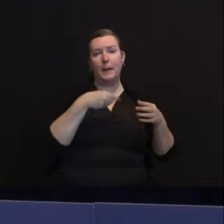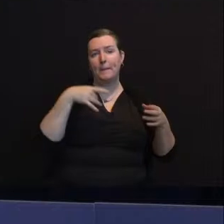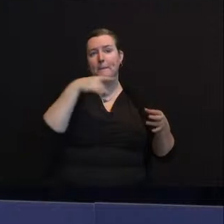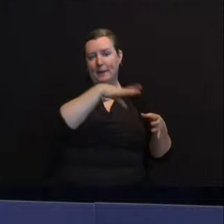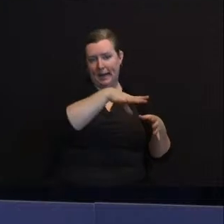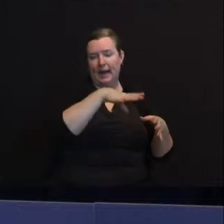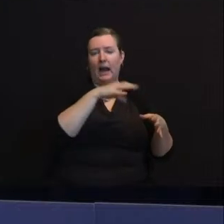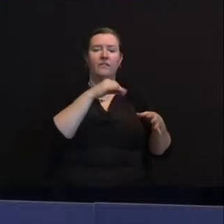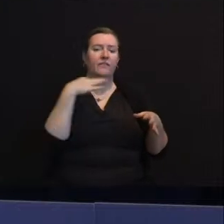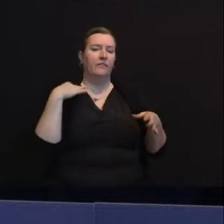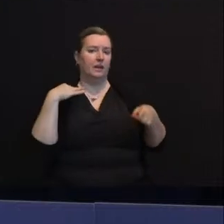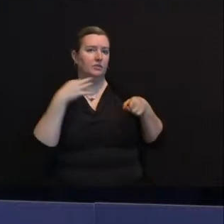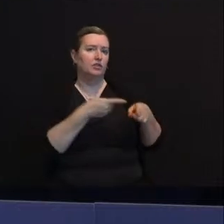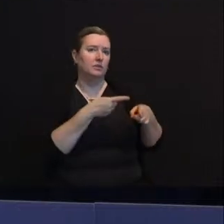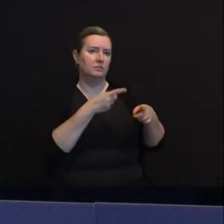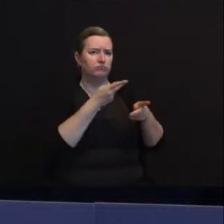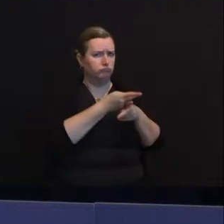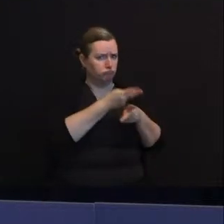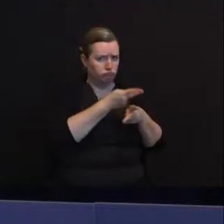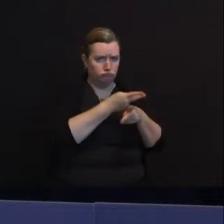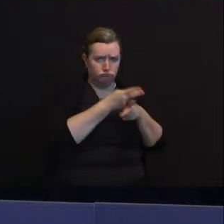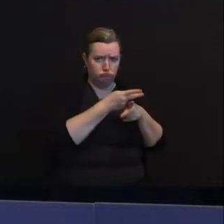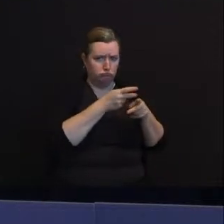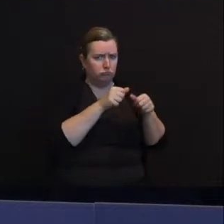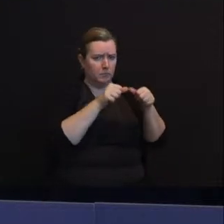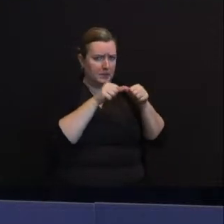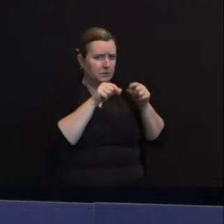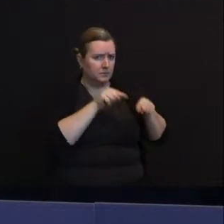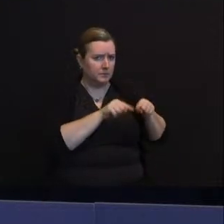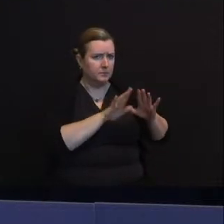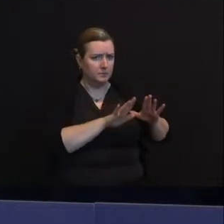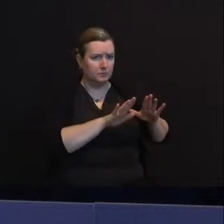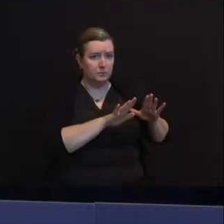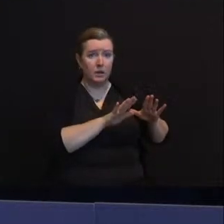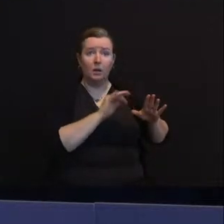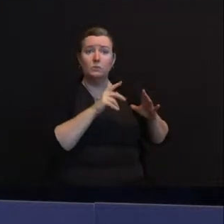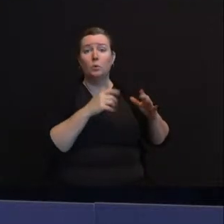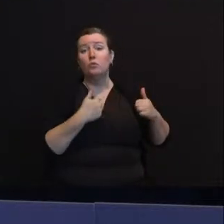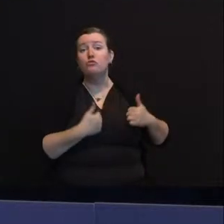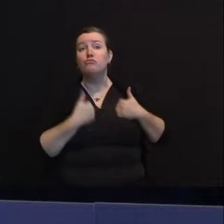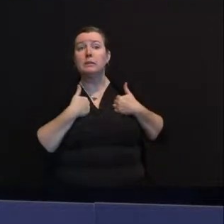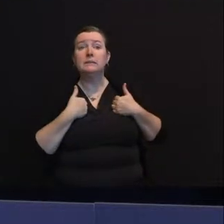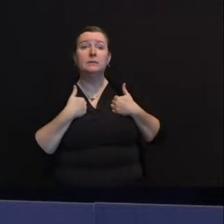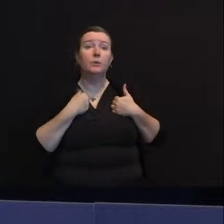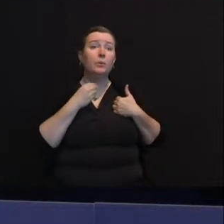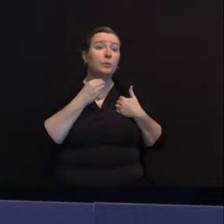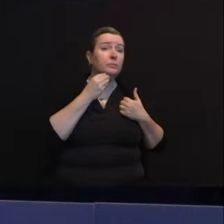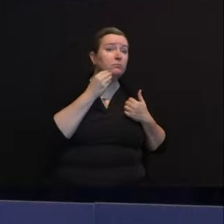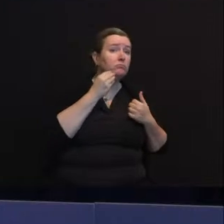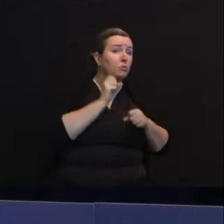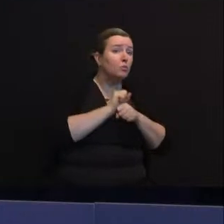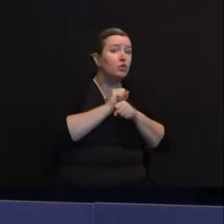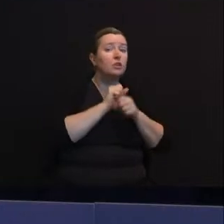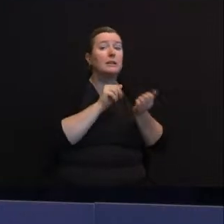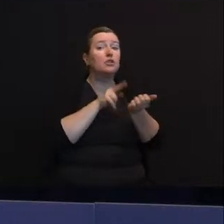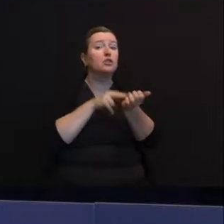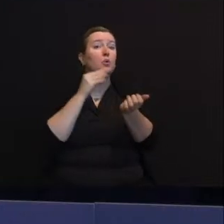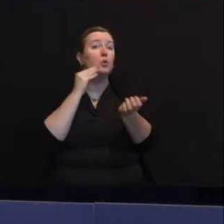capacities in healthcare settings, as well as residents and employees of long-term care